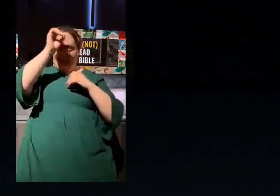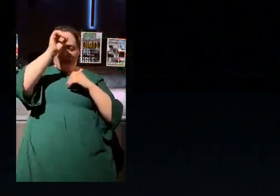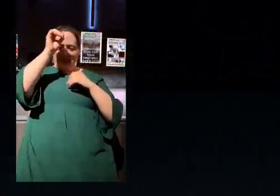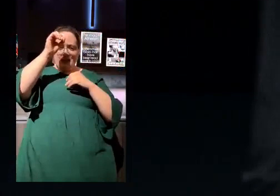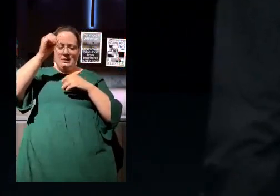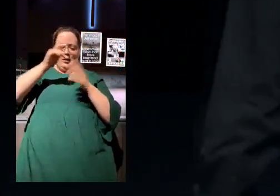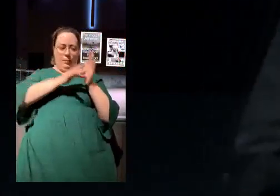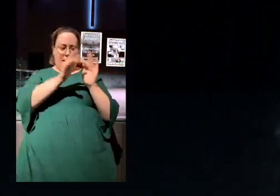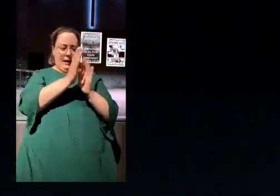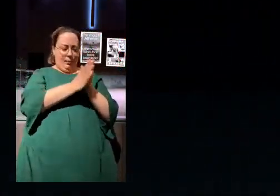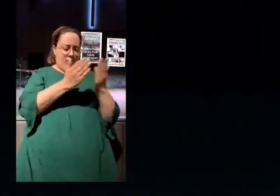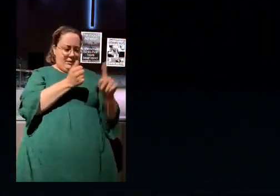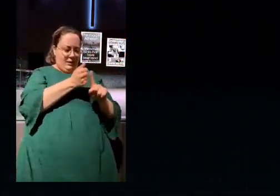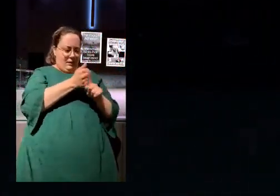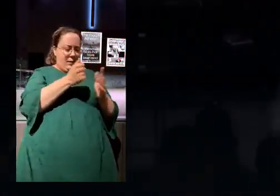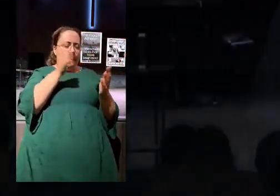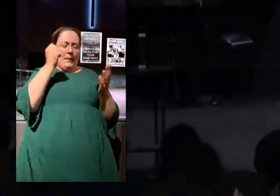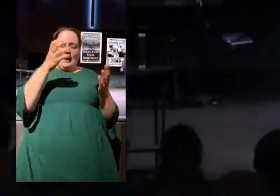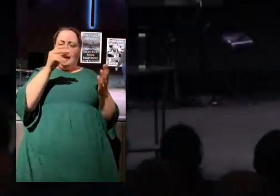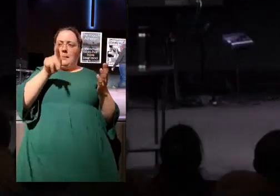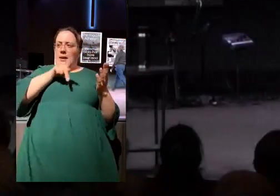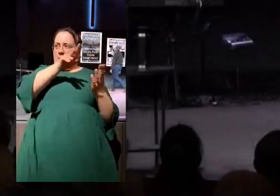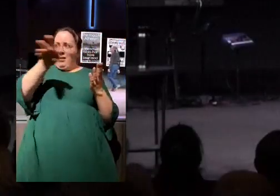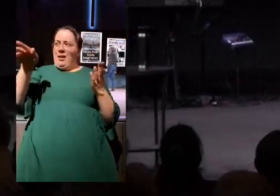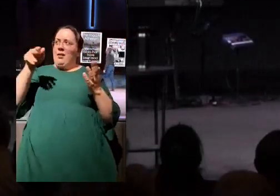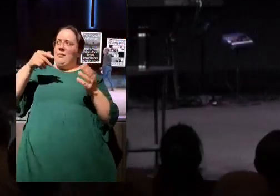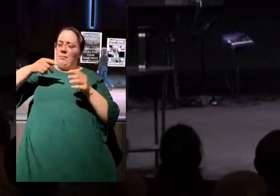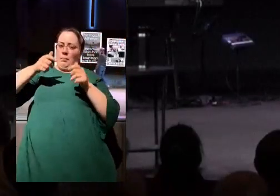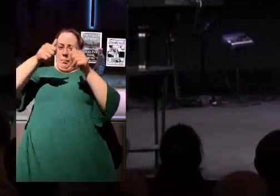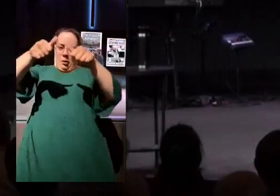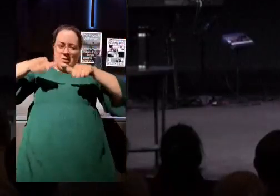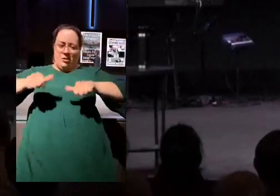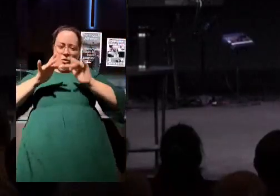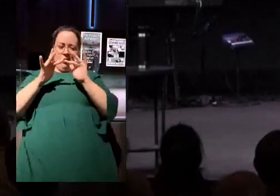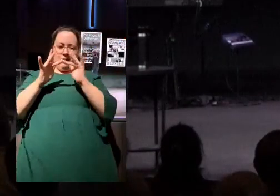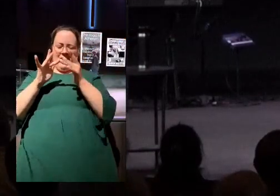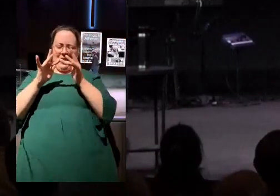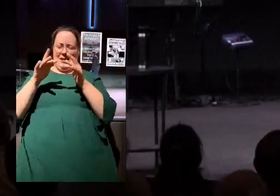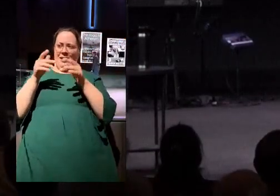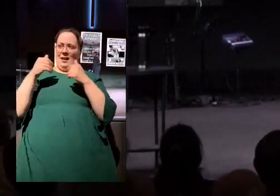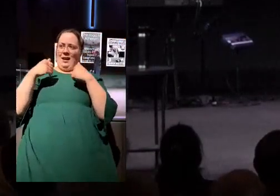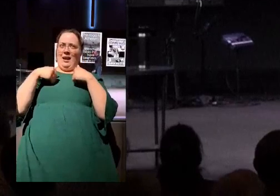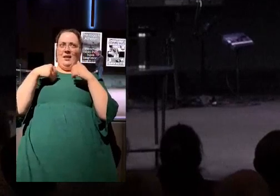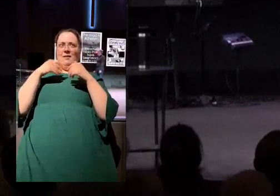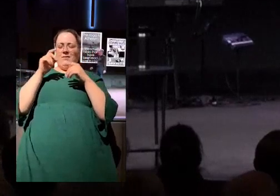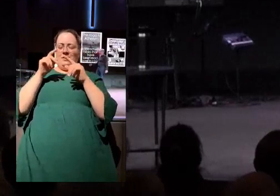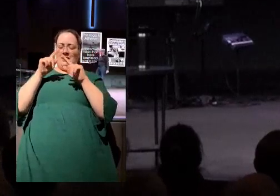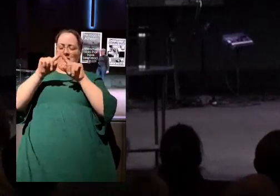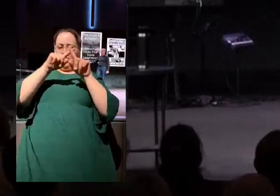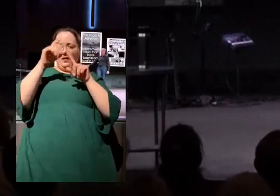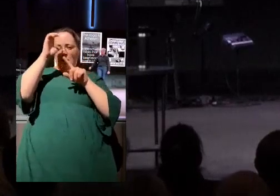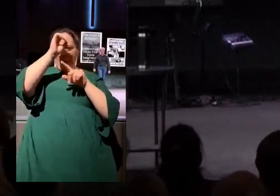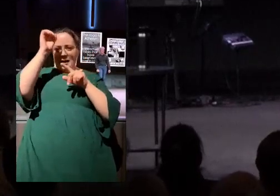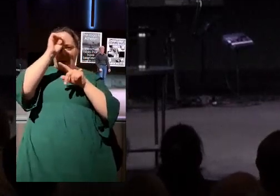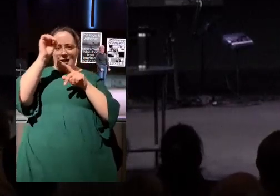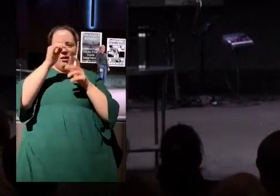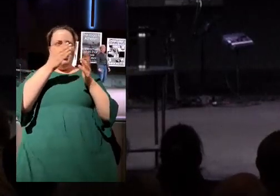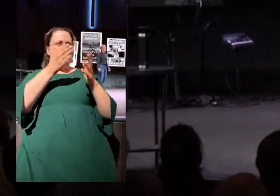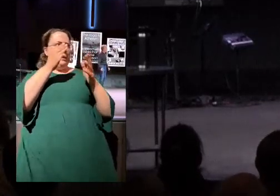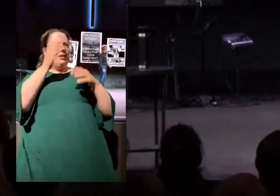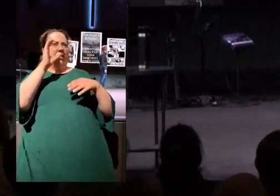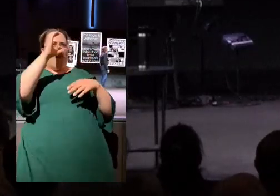Bible. Bible verses that Christians ignore. Don't mix clothing of mixed cotton and wool, Leviticus 19:19.